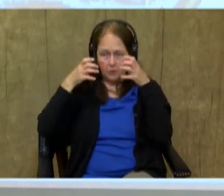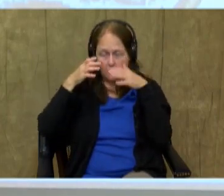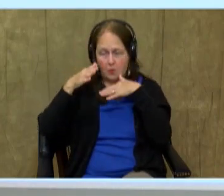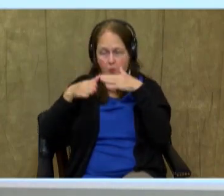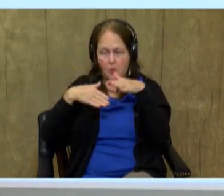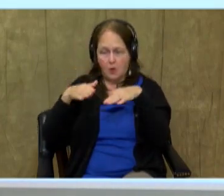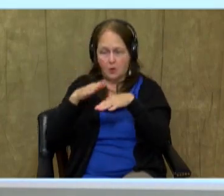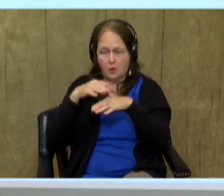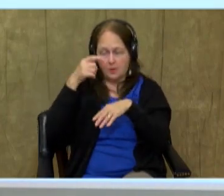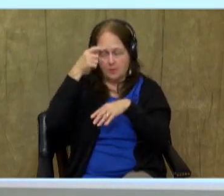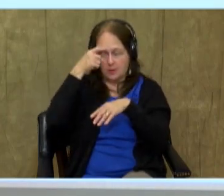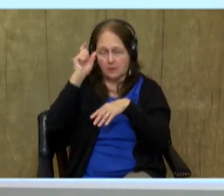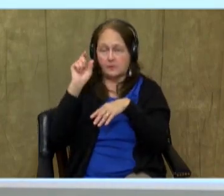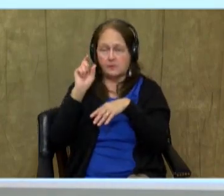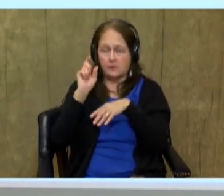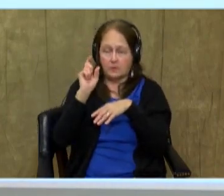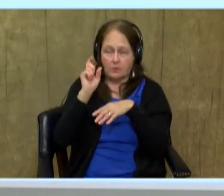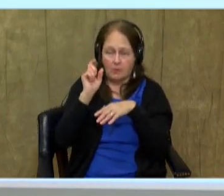the moon.